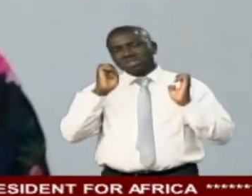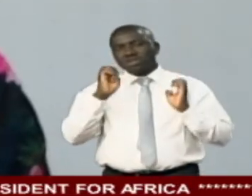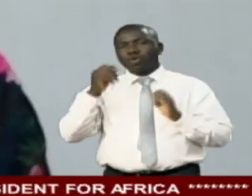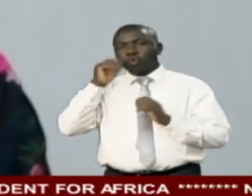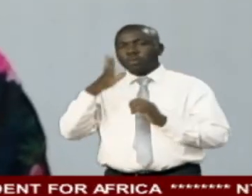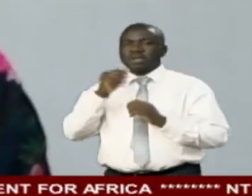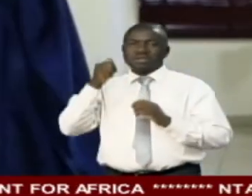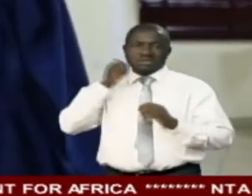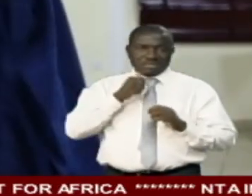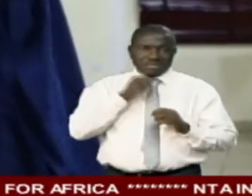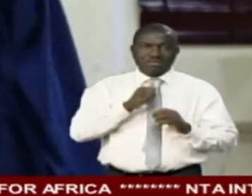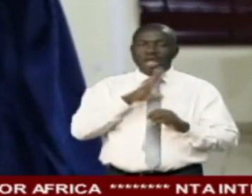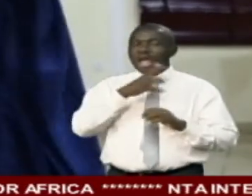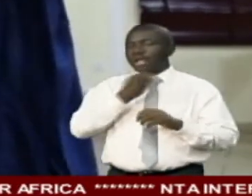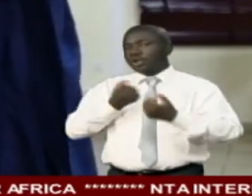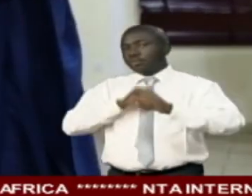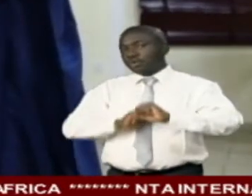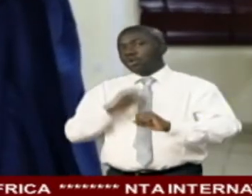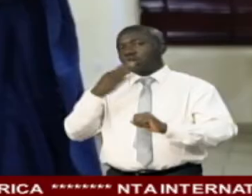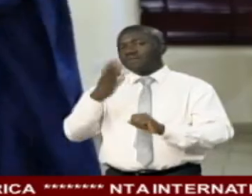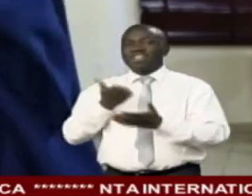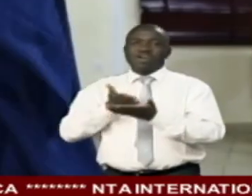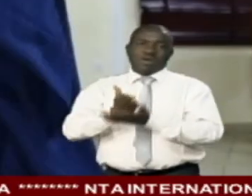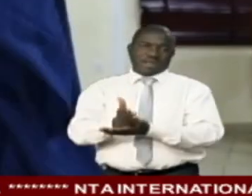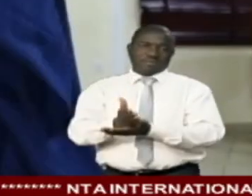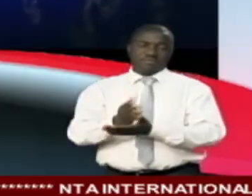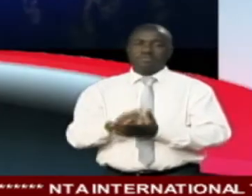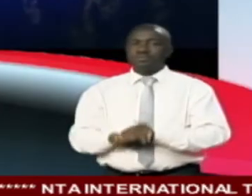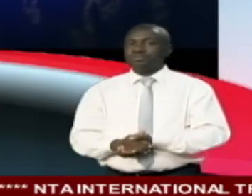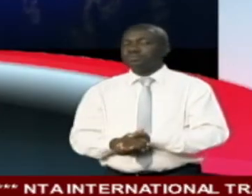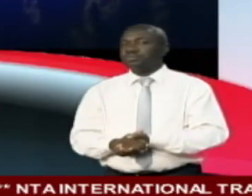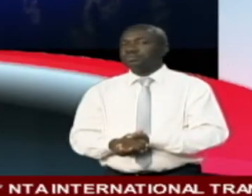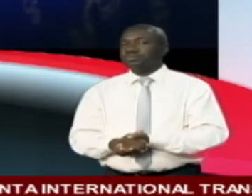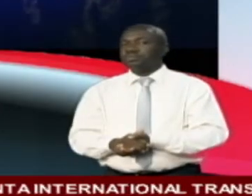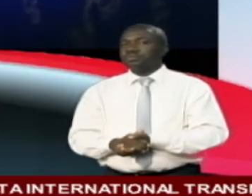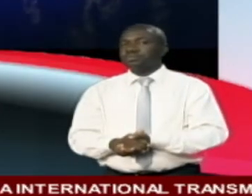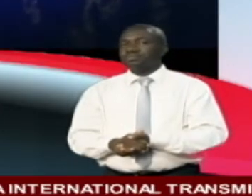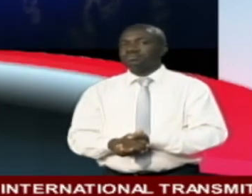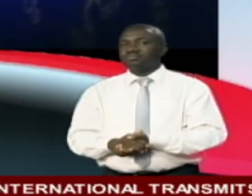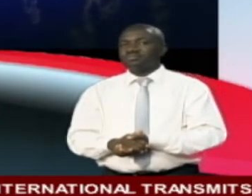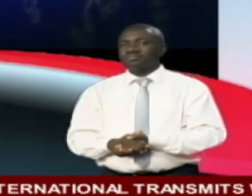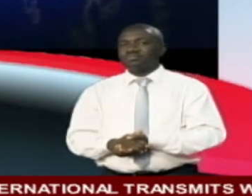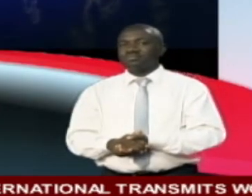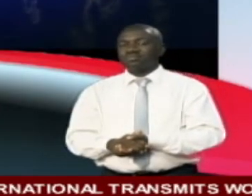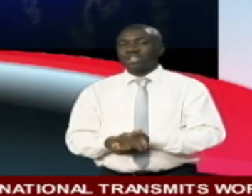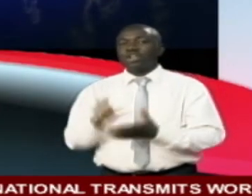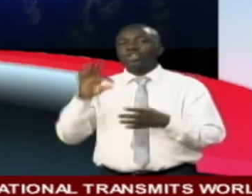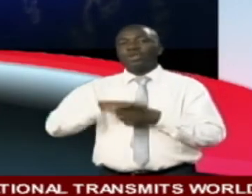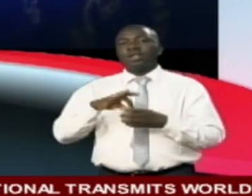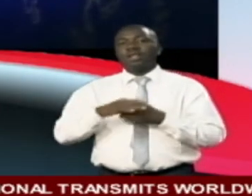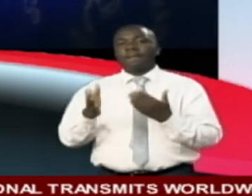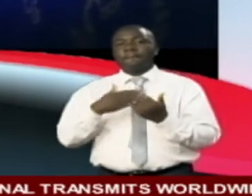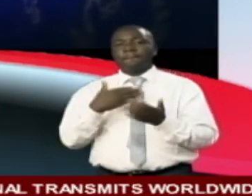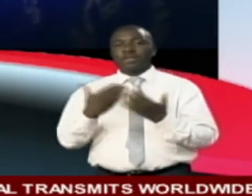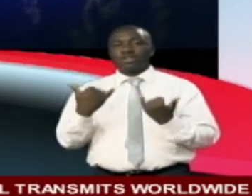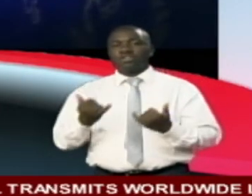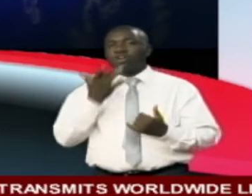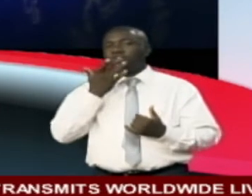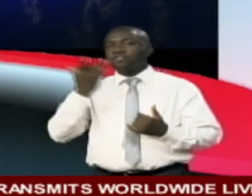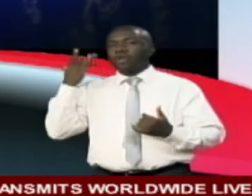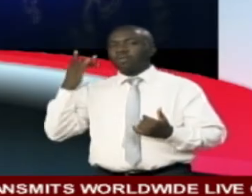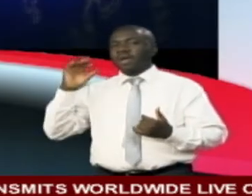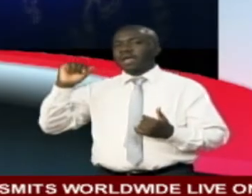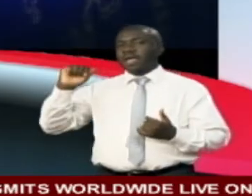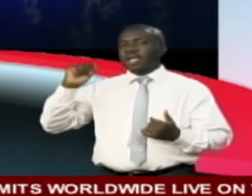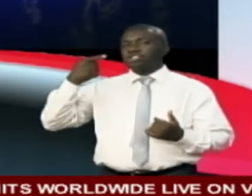as well as the protection of their rights. To electoral matters now, a former Attorney General and Commissioner